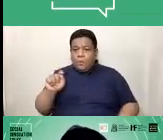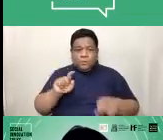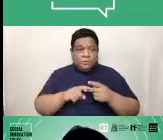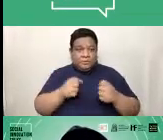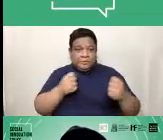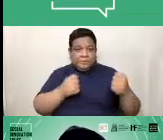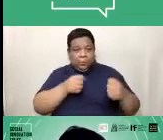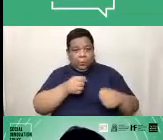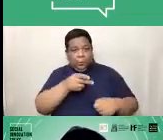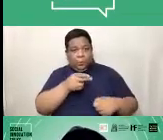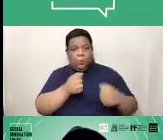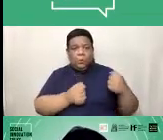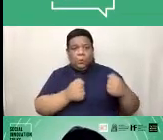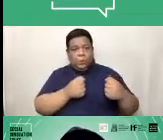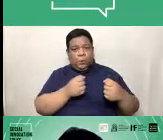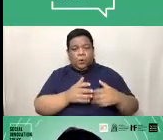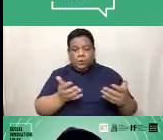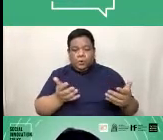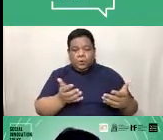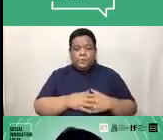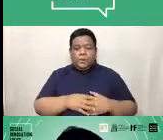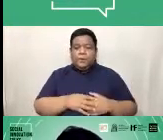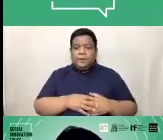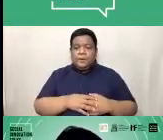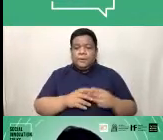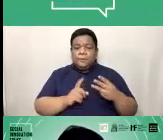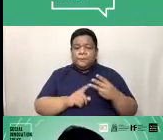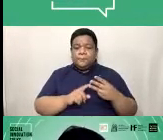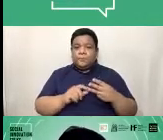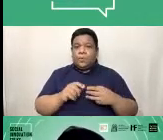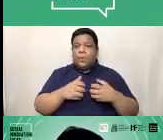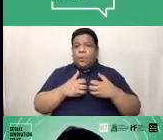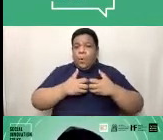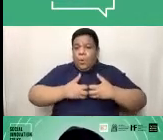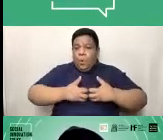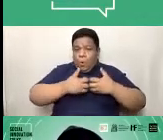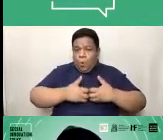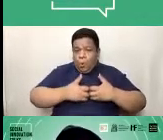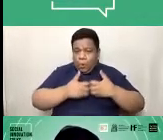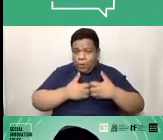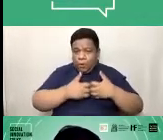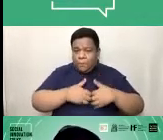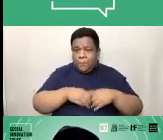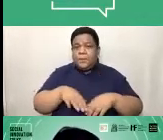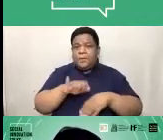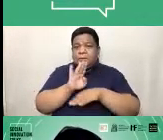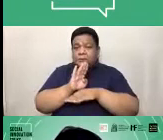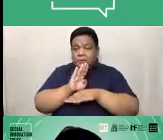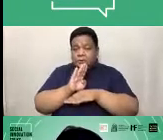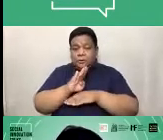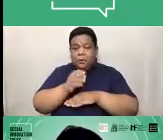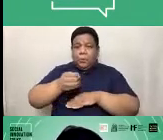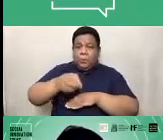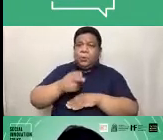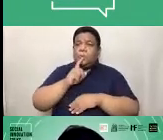robots have been used in. So the final one is automation industry. And this is probably the most prevalent and